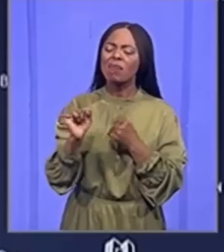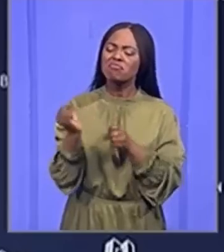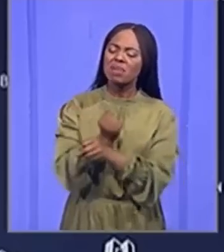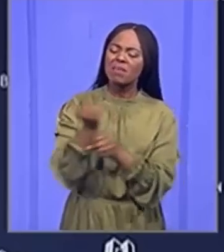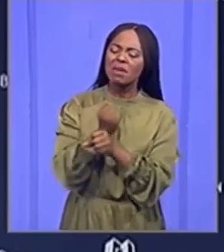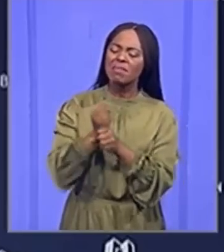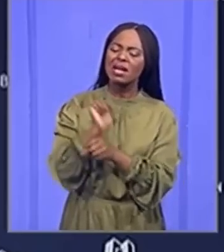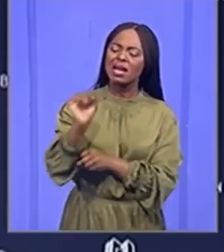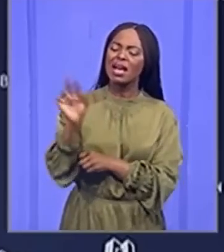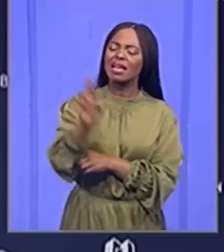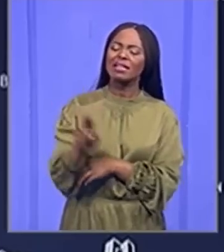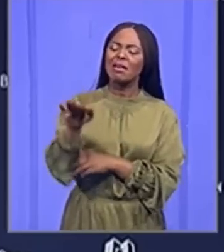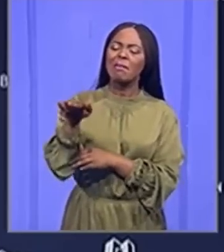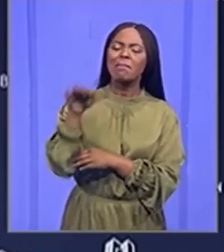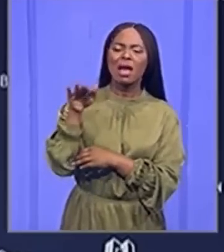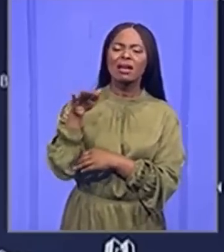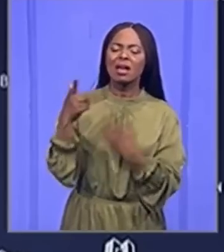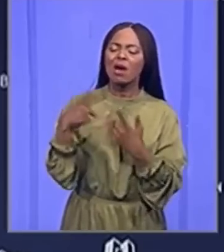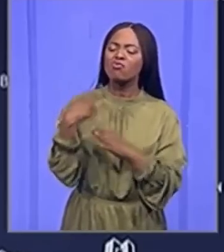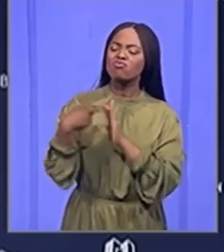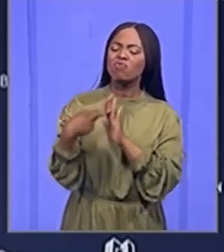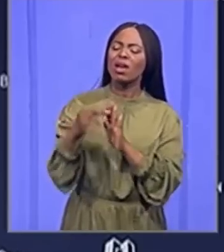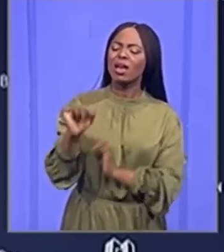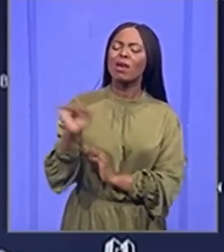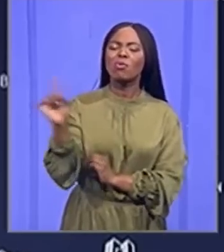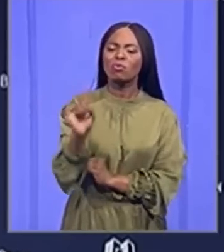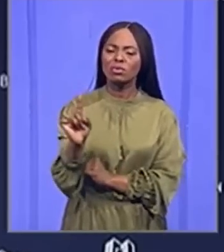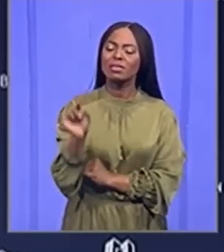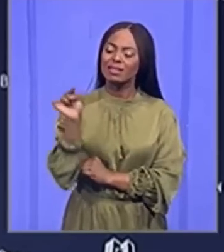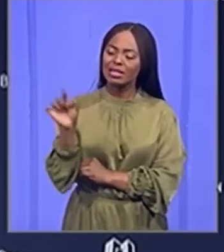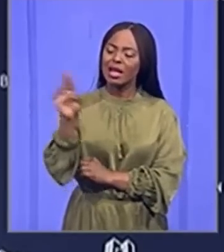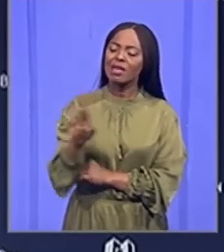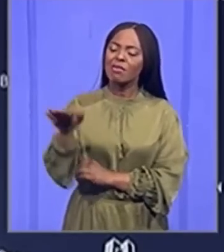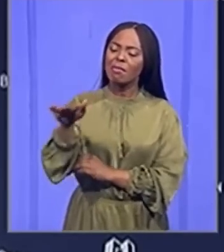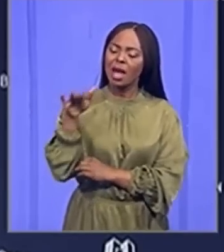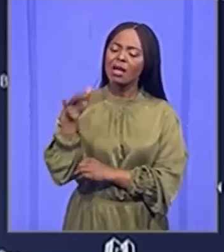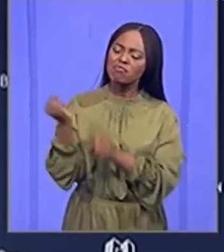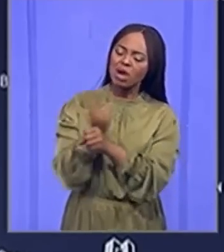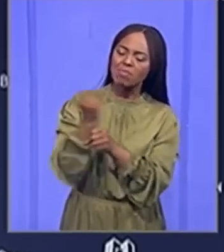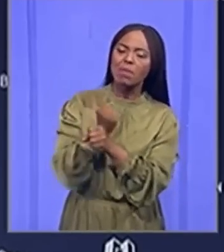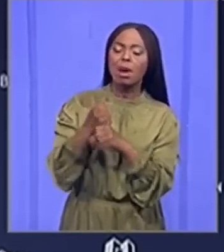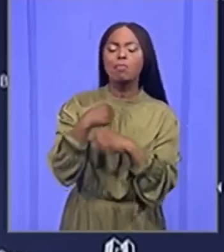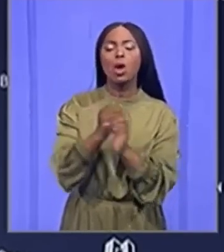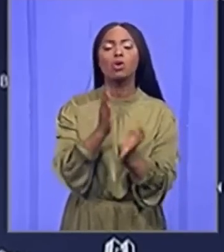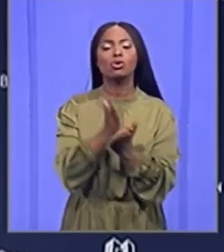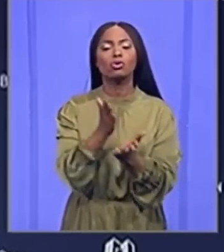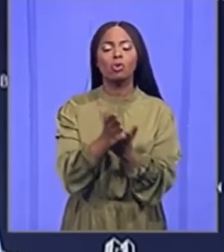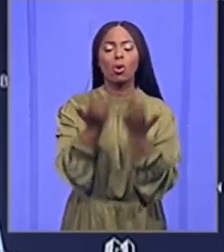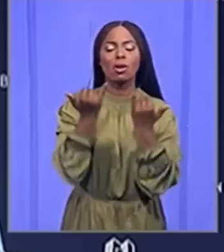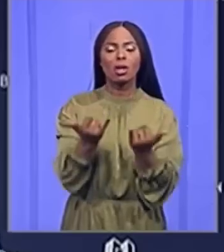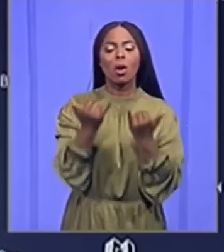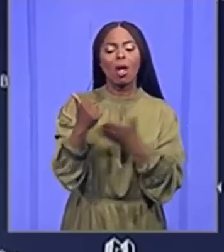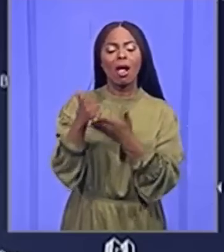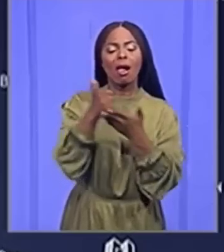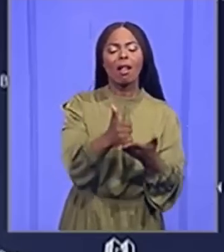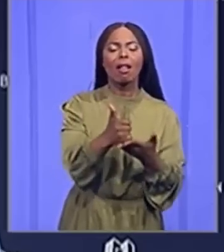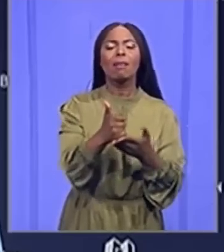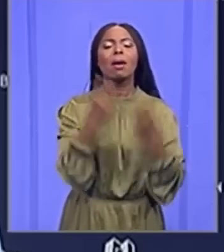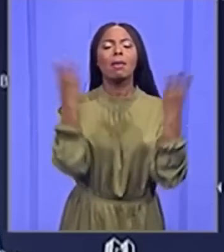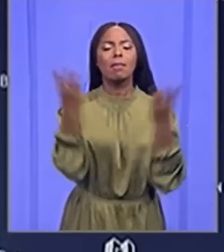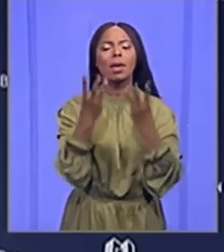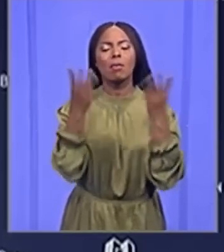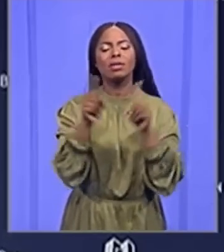le gore Reserve Bank e šoma ka gona. Banka Reserve e tshwantše e dire go menagane go bona gore ba thuša batho le